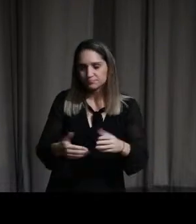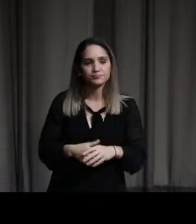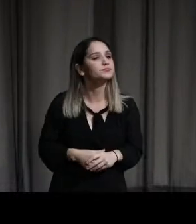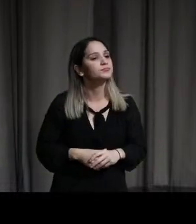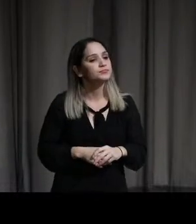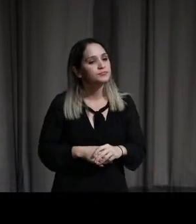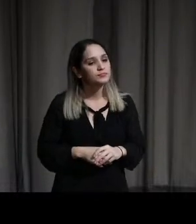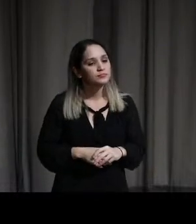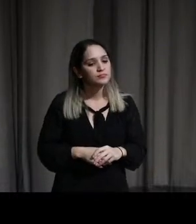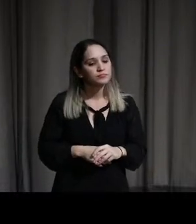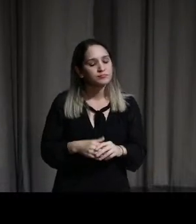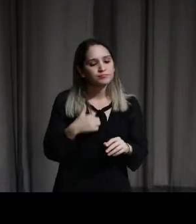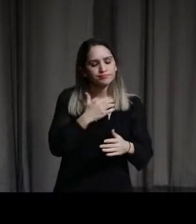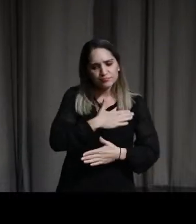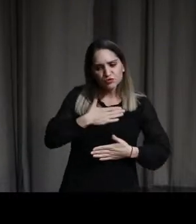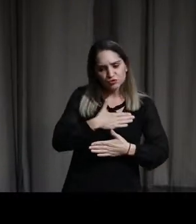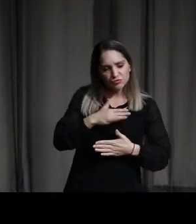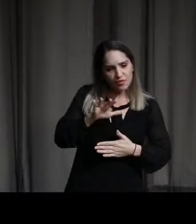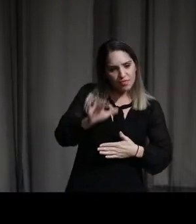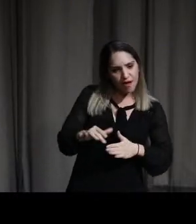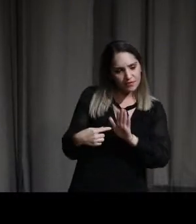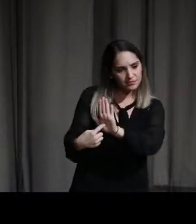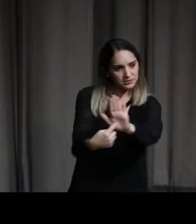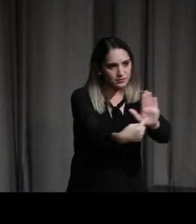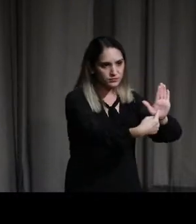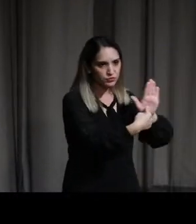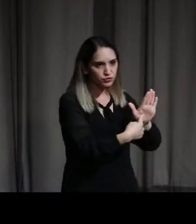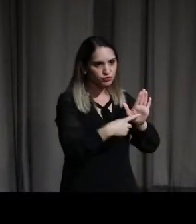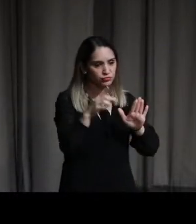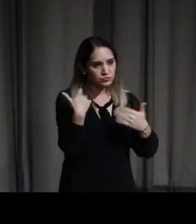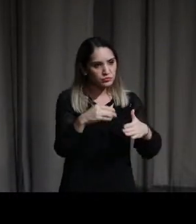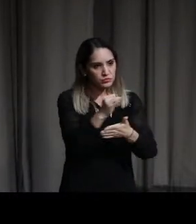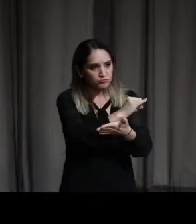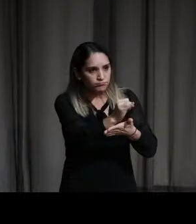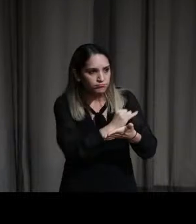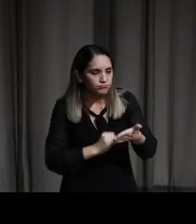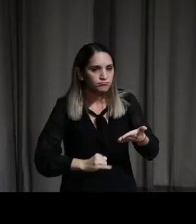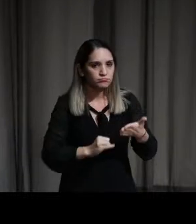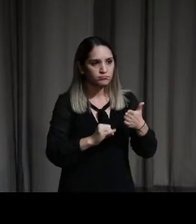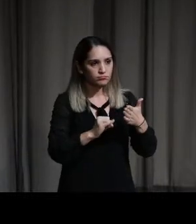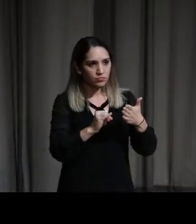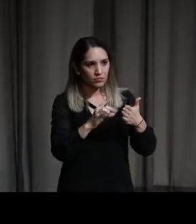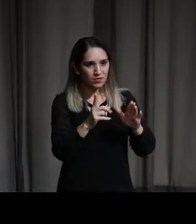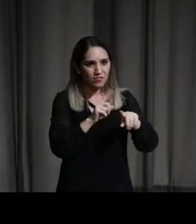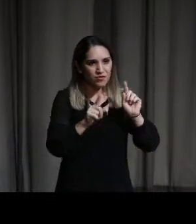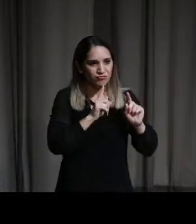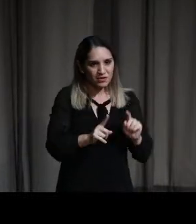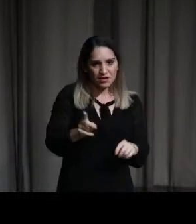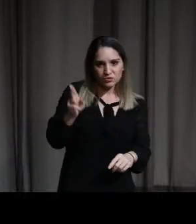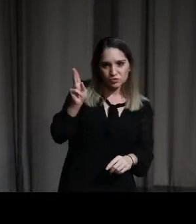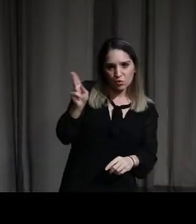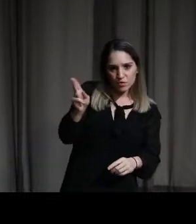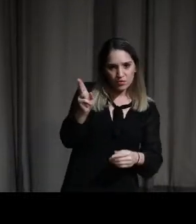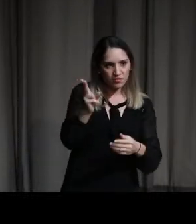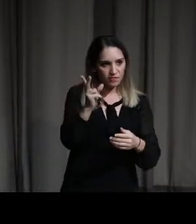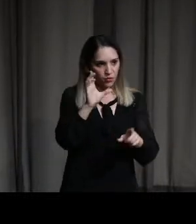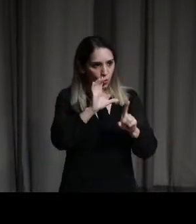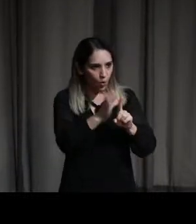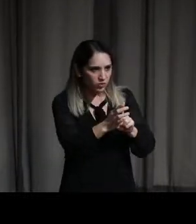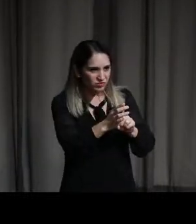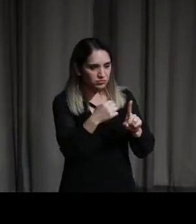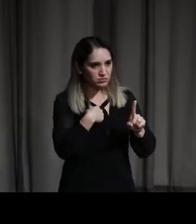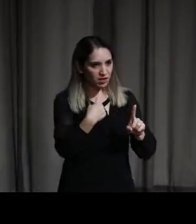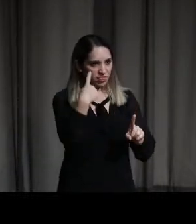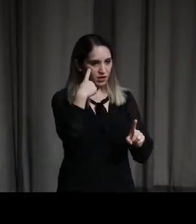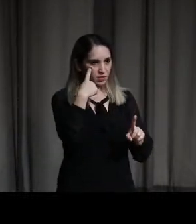You know, I come at my appreciation of this exhibition not as a historian of art, but as a historian of culture and cultural politics. And so I think of